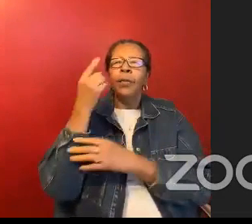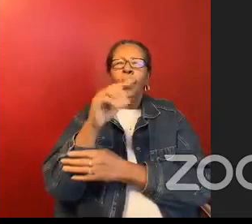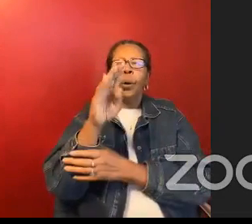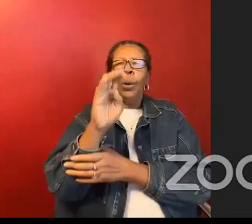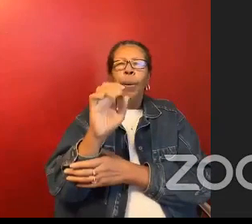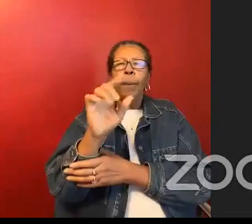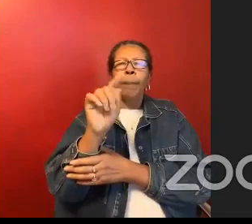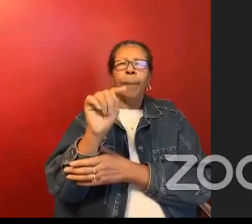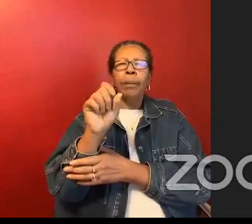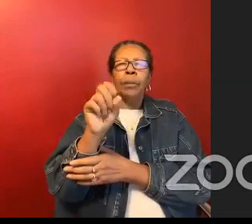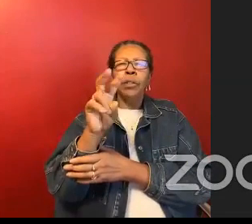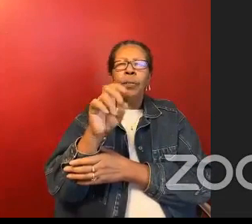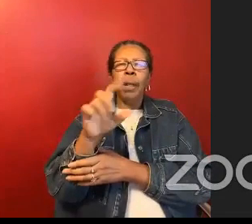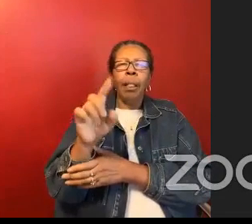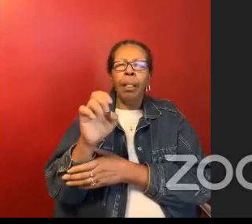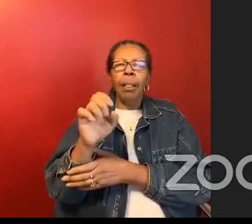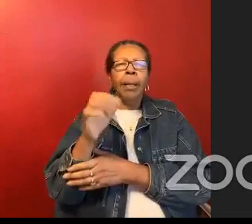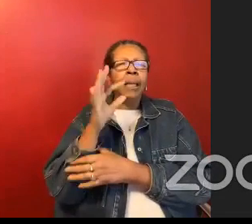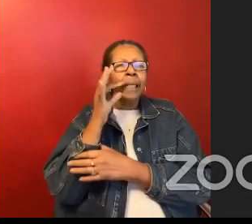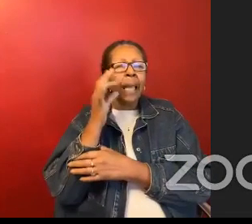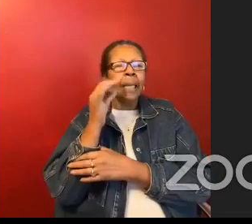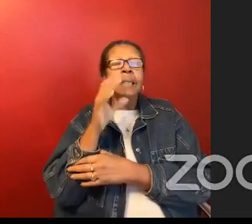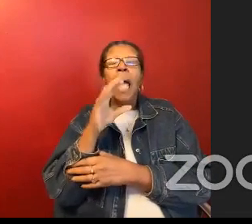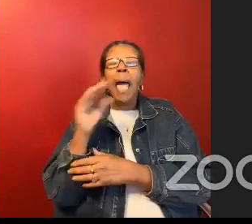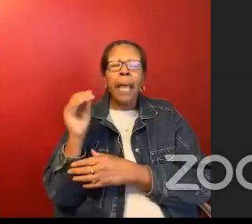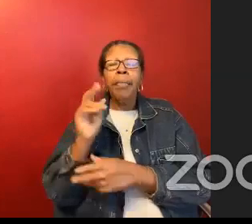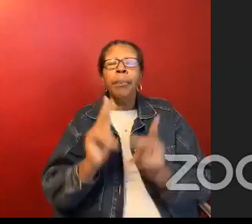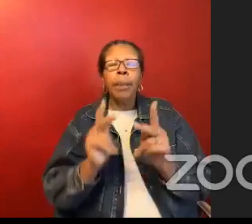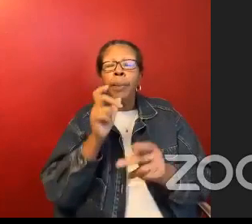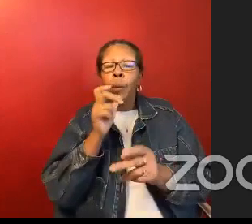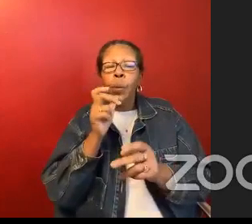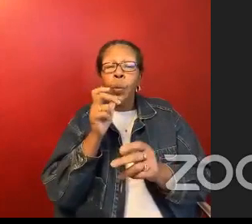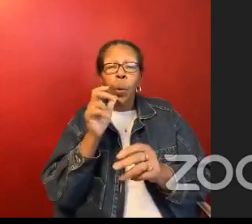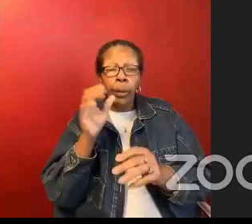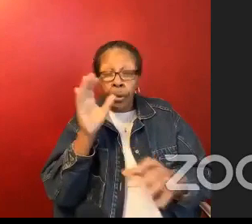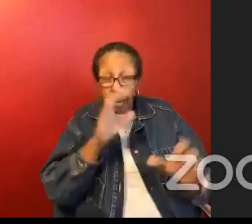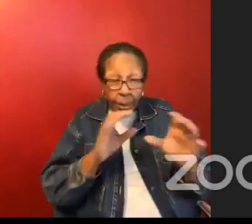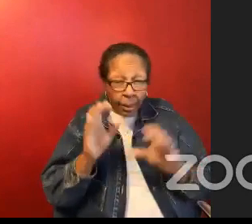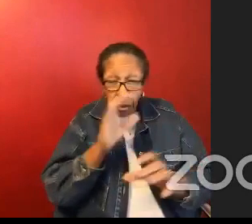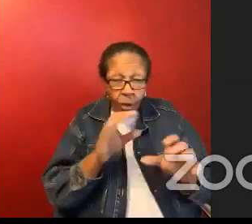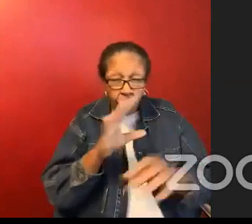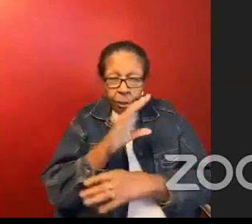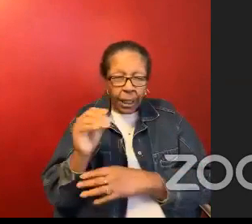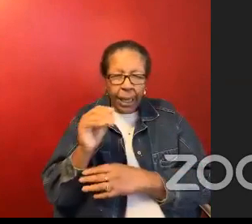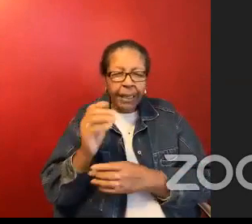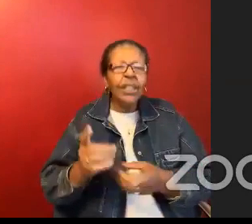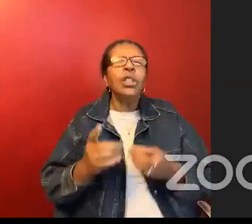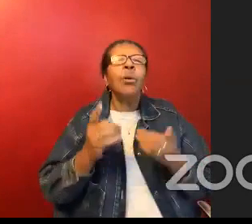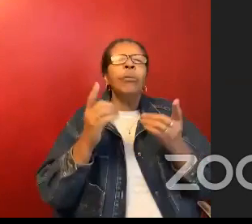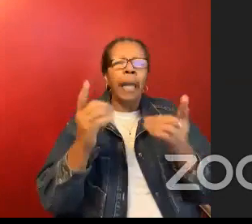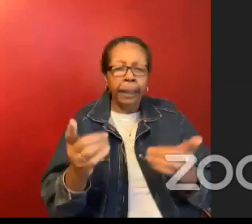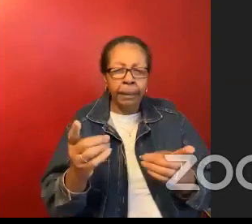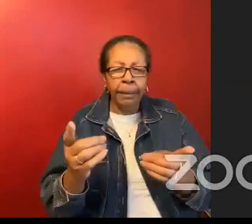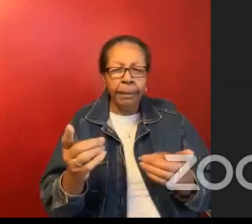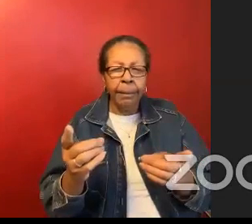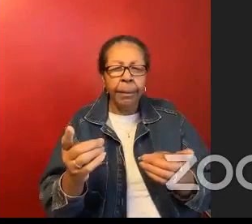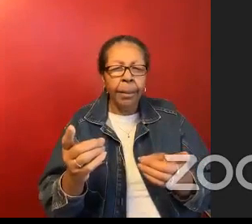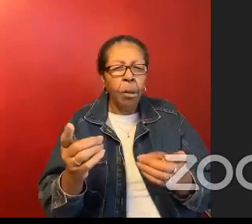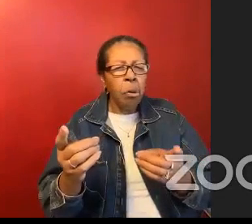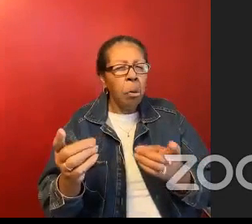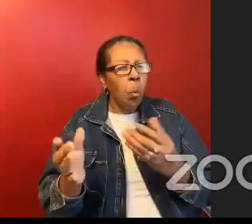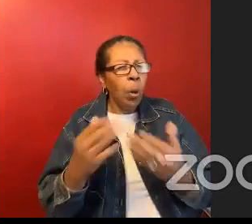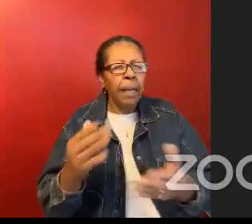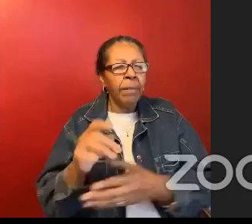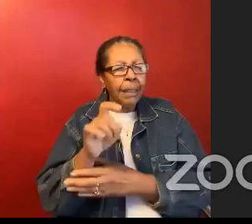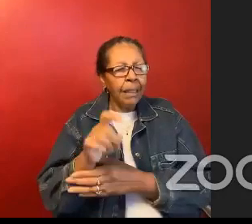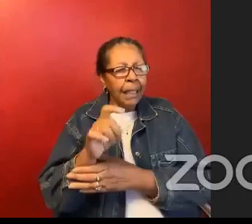for those who will look into their hearts and homes and provide the donations of what is needed in